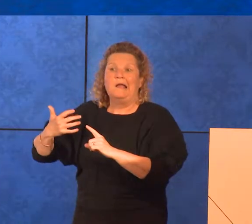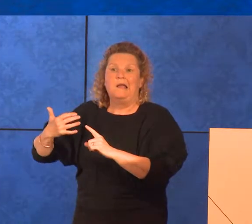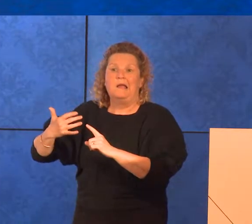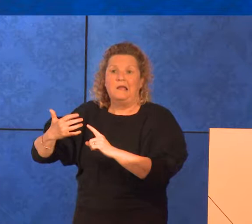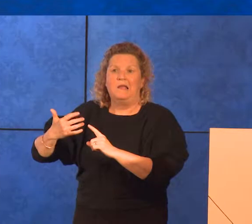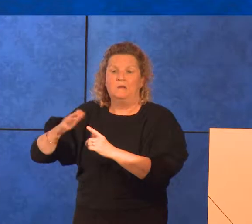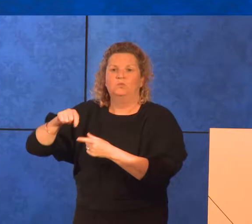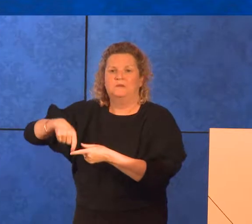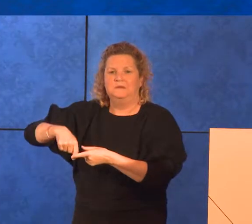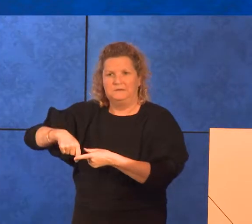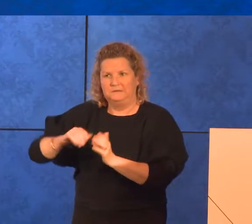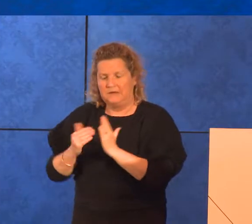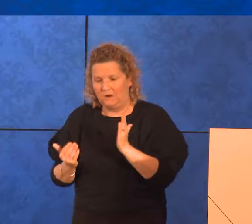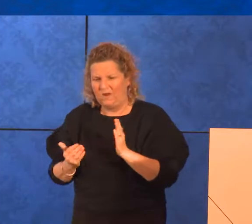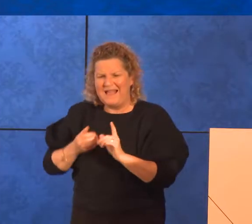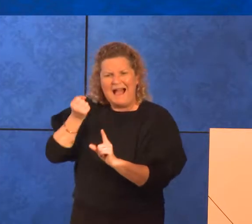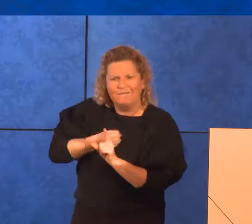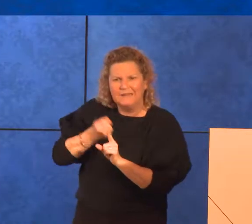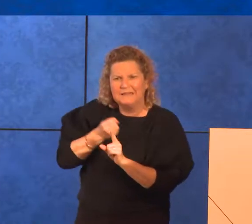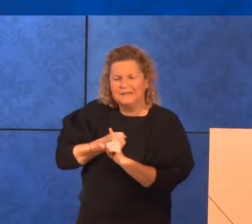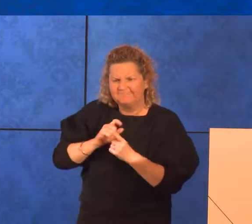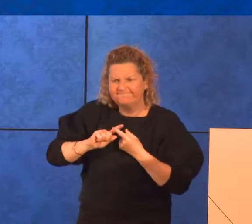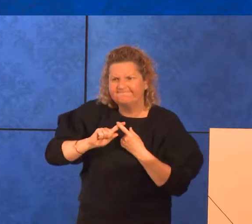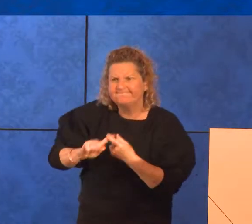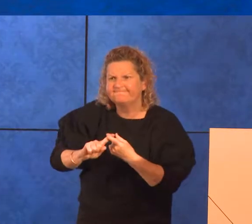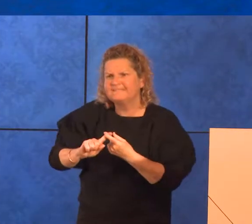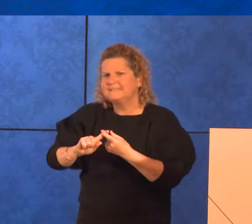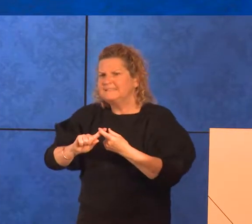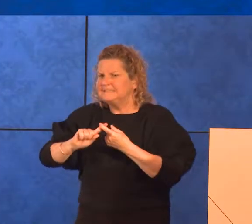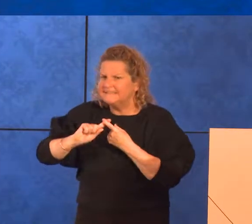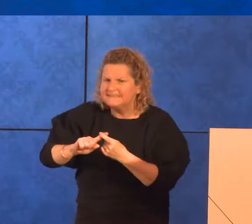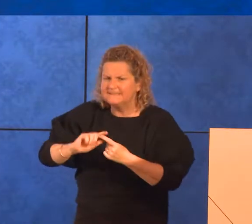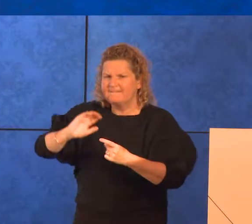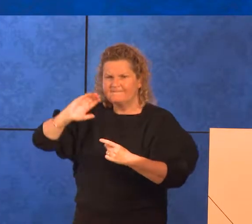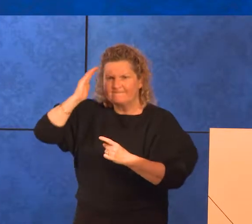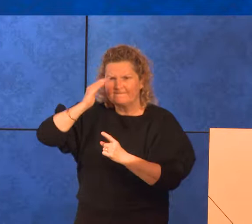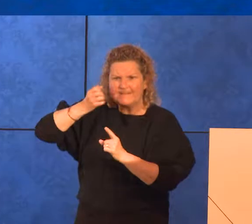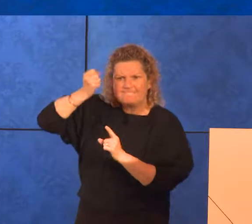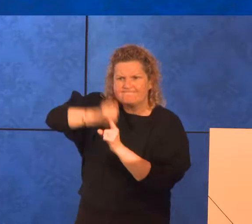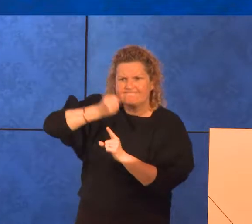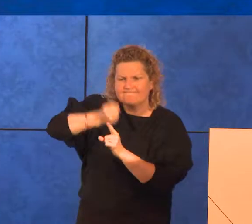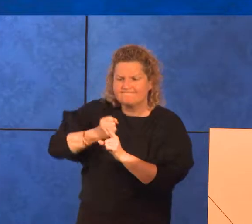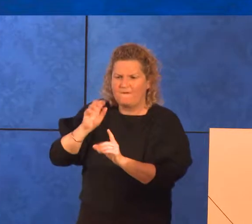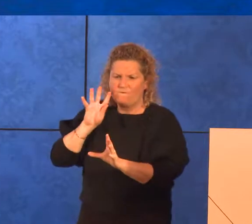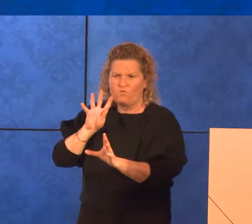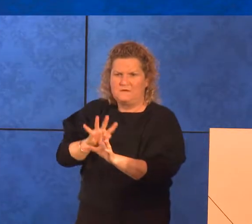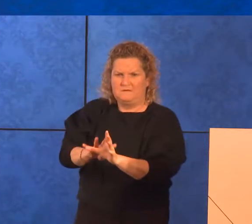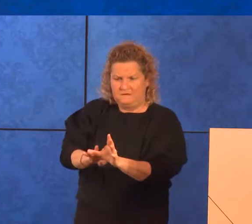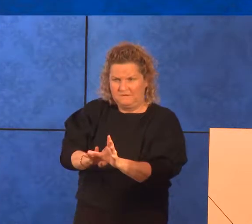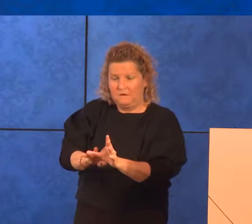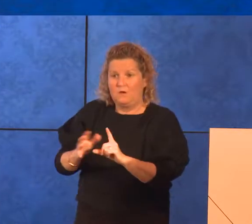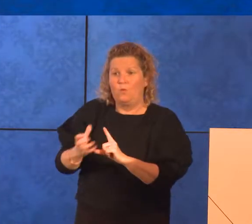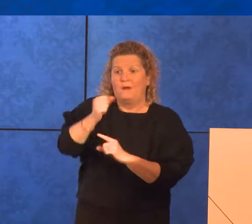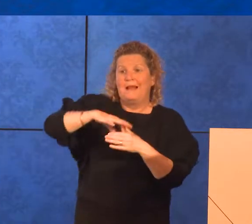have consistently and continually fought over the last 4 years, winning a